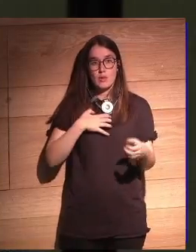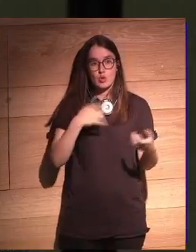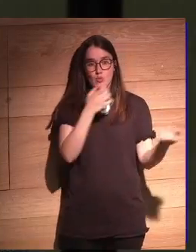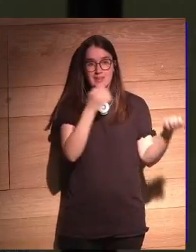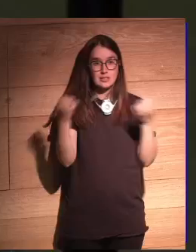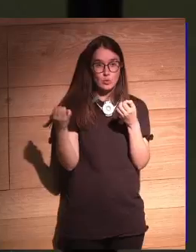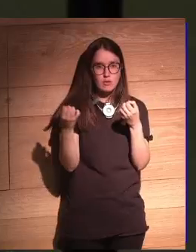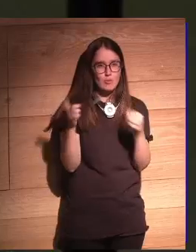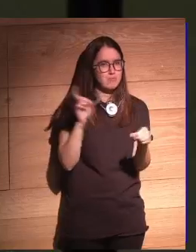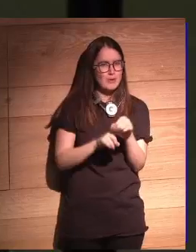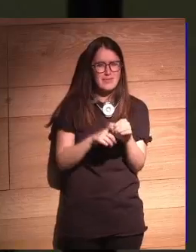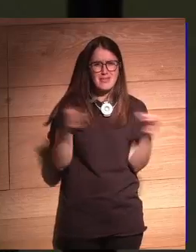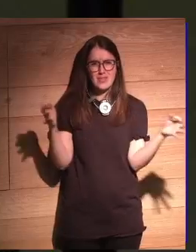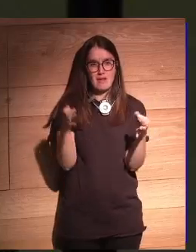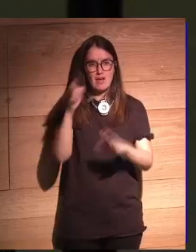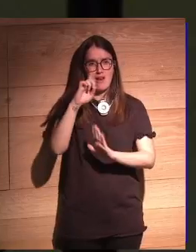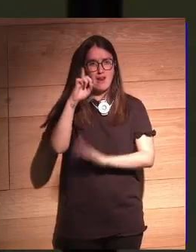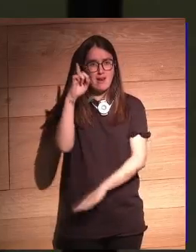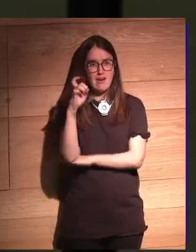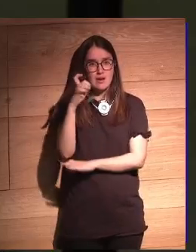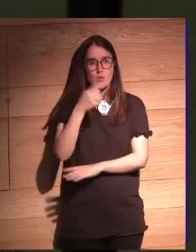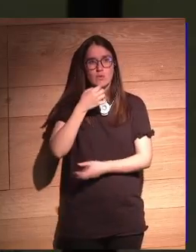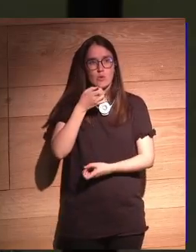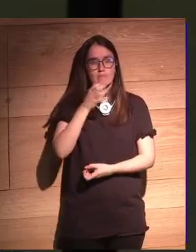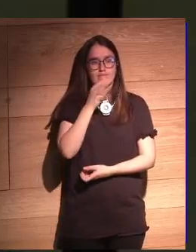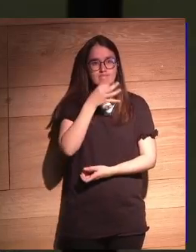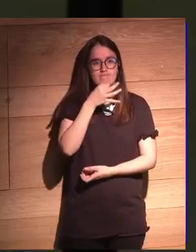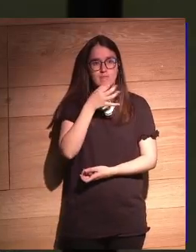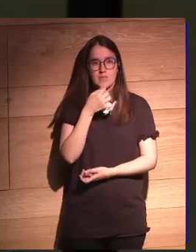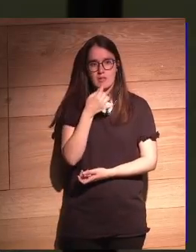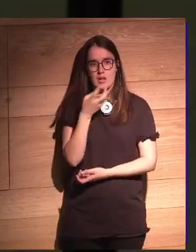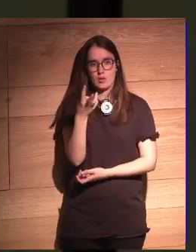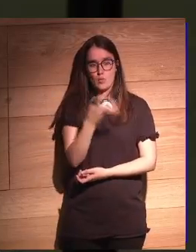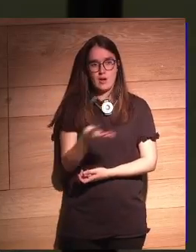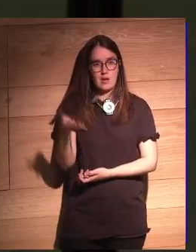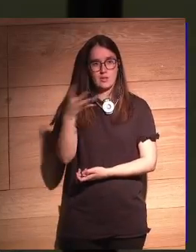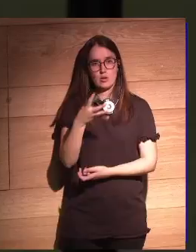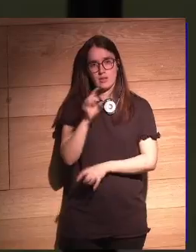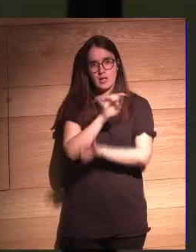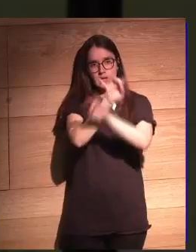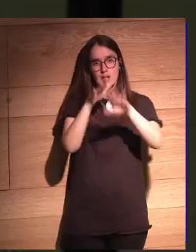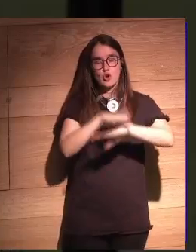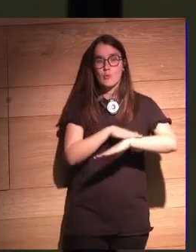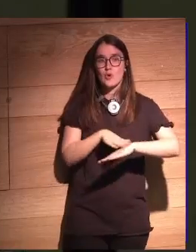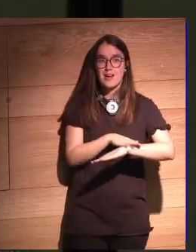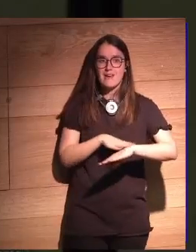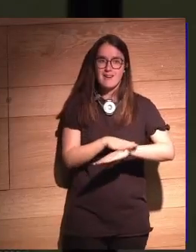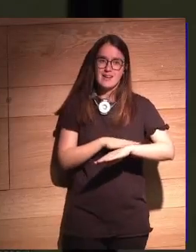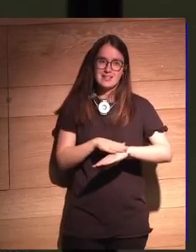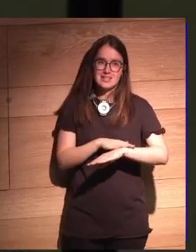estate markets because it's one of the institutions that is part of it. And I think that both in all your presentations,